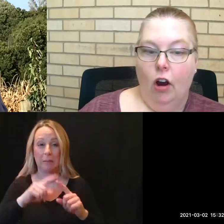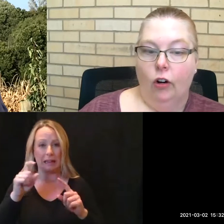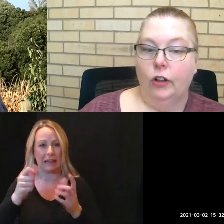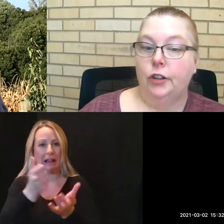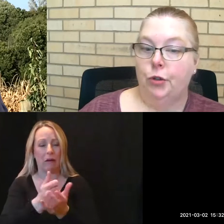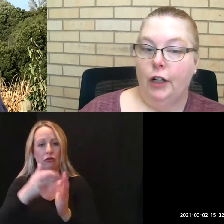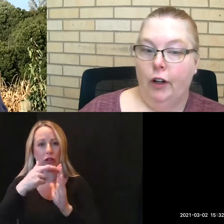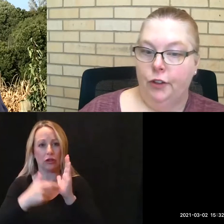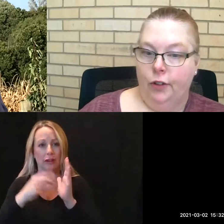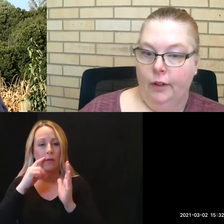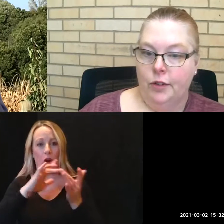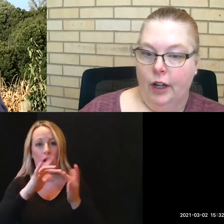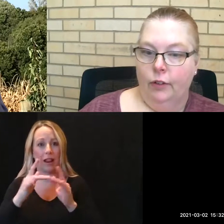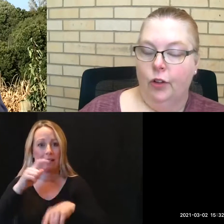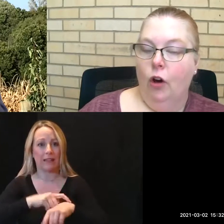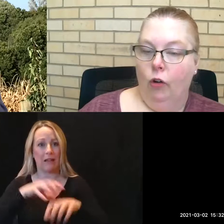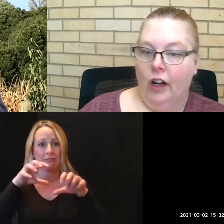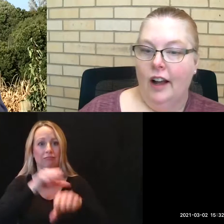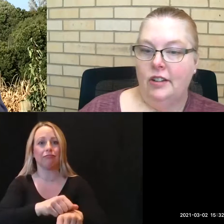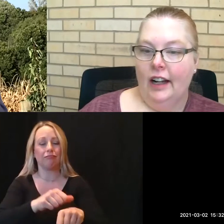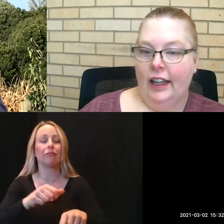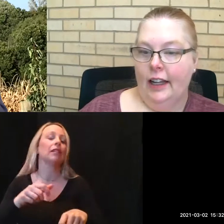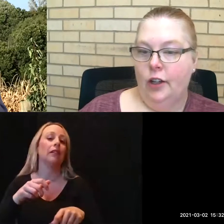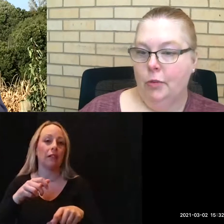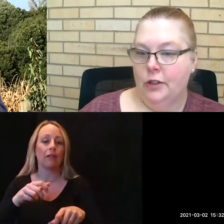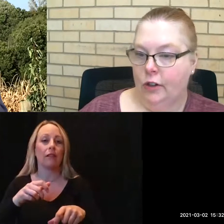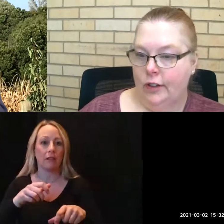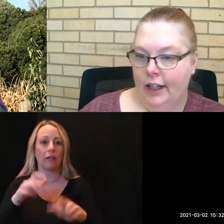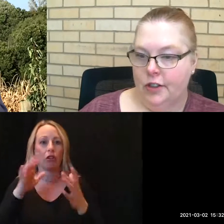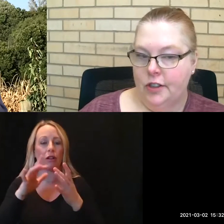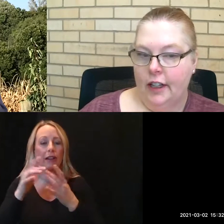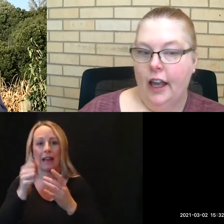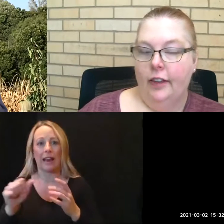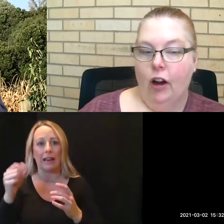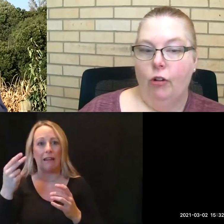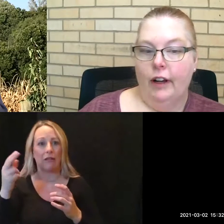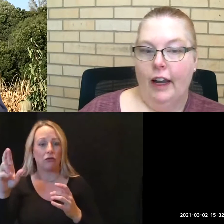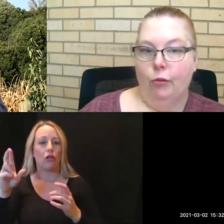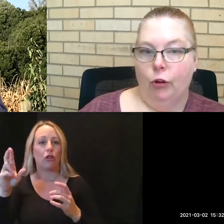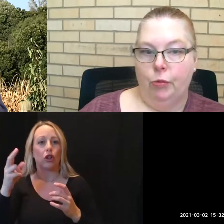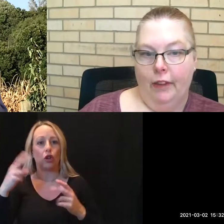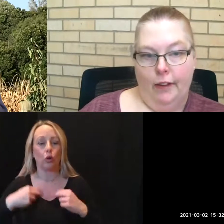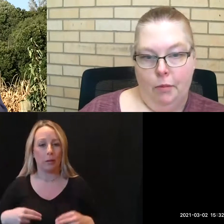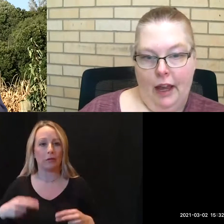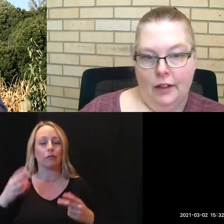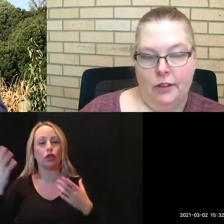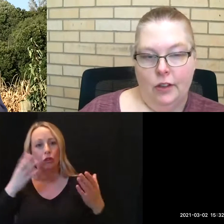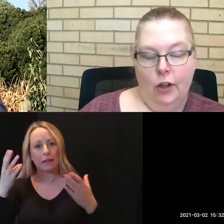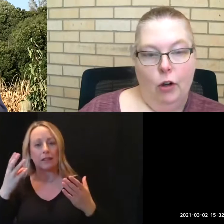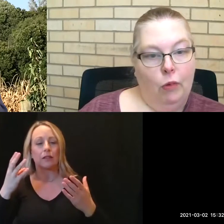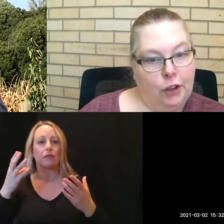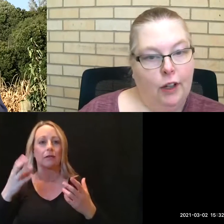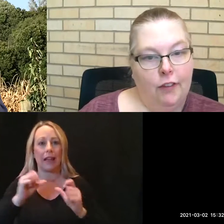slot are urged to try to register themselves or contact any human service agency they already have worked with in the